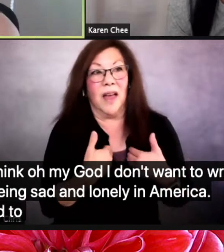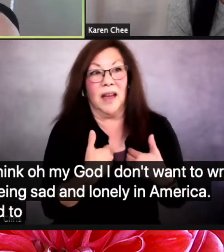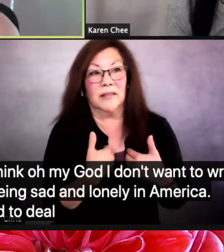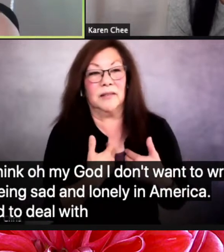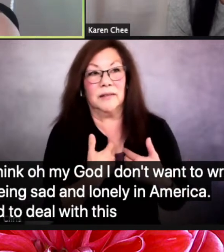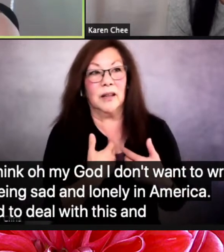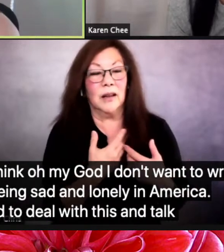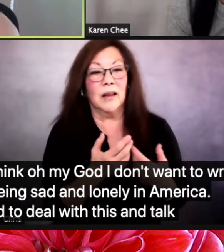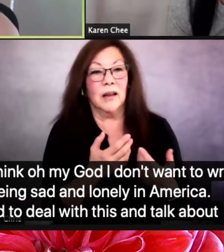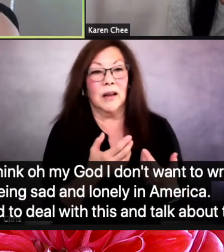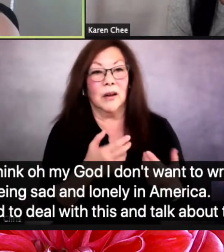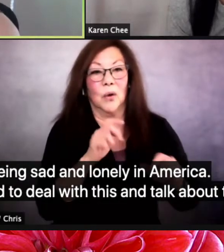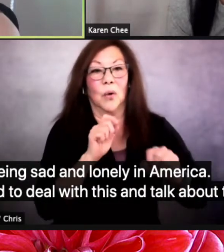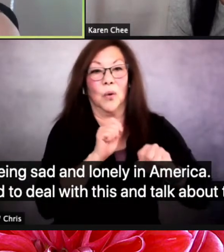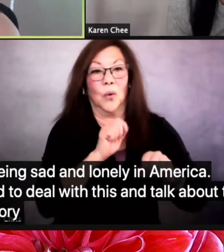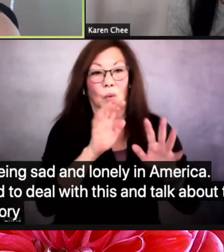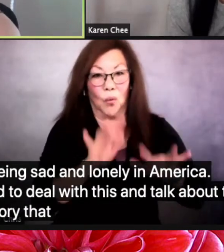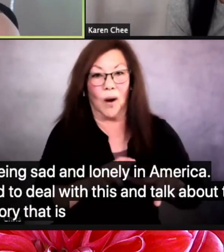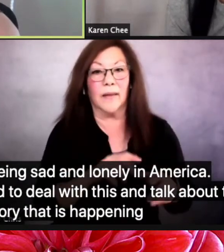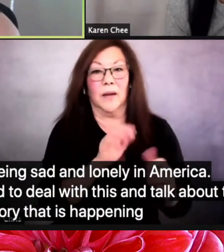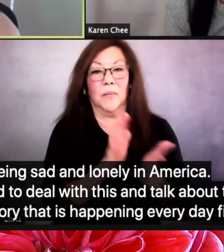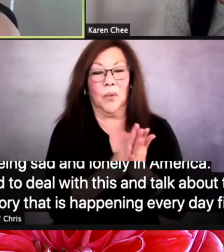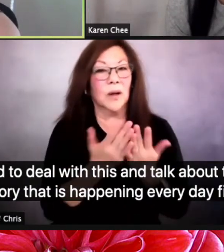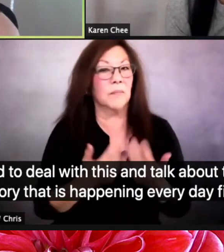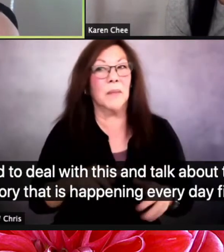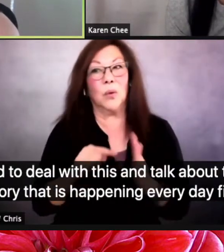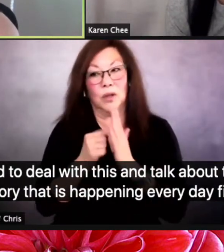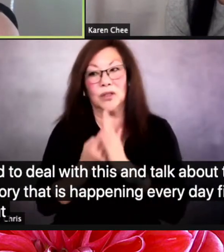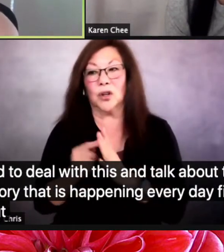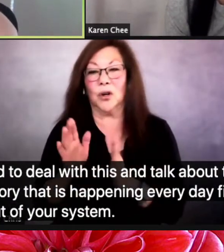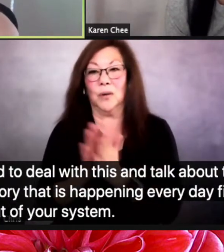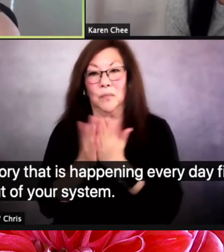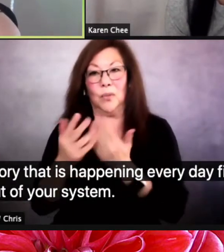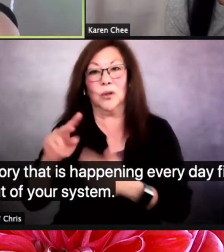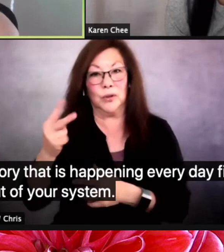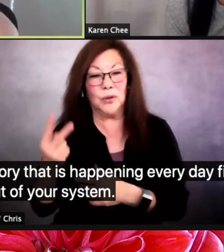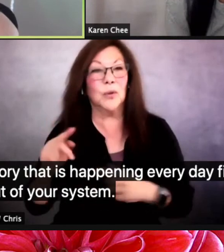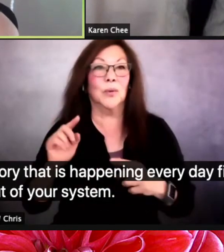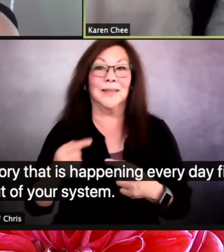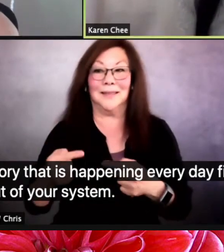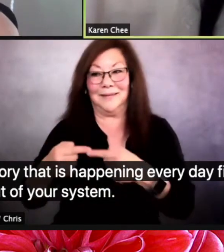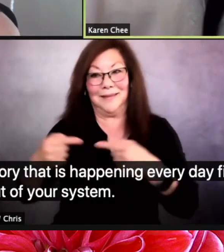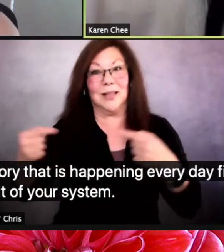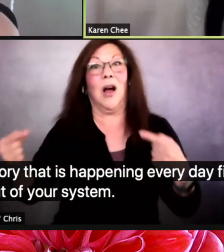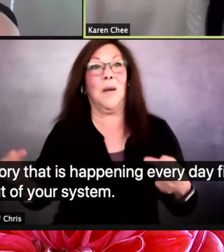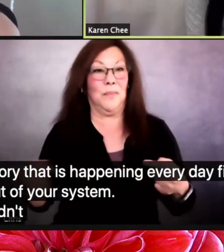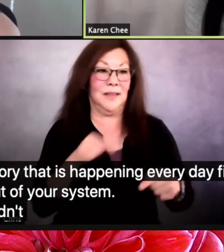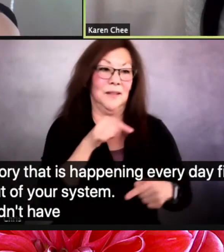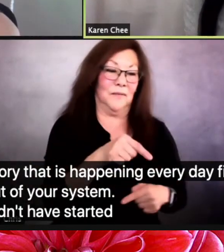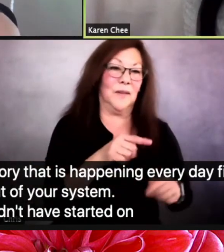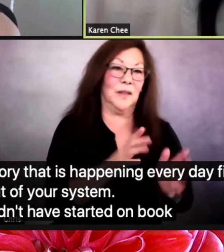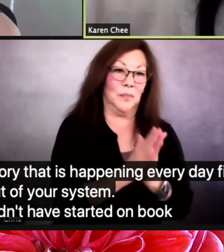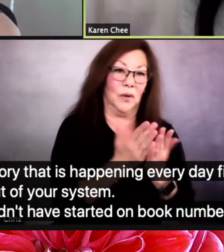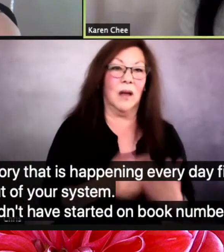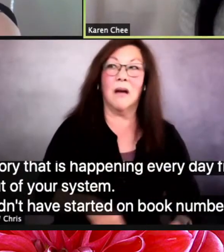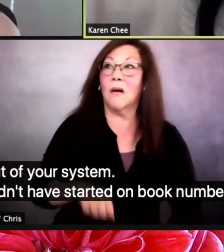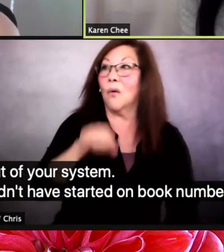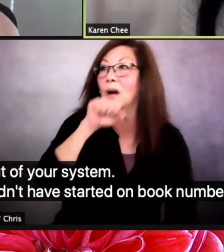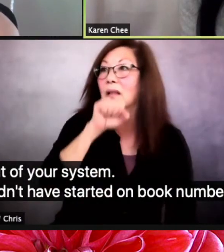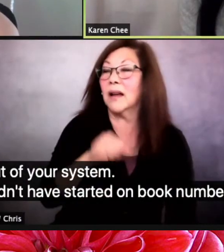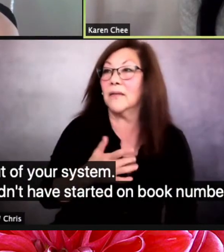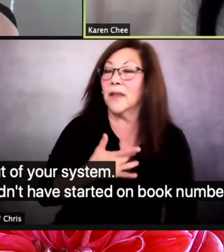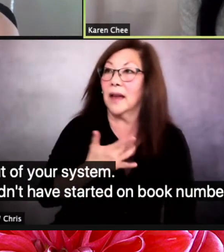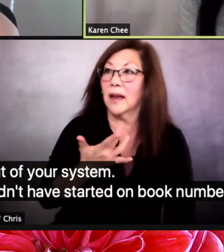started on book 2, which is very, very different, like the utter opposite. No, I love that. I also feel